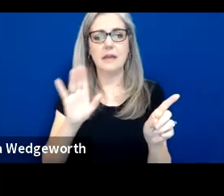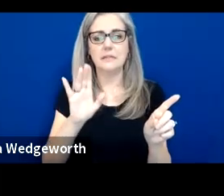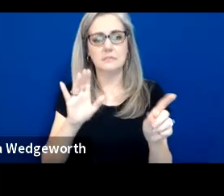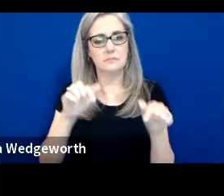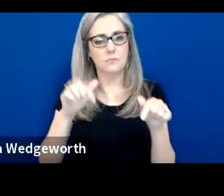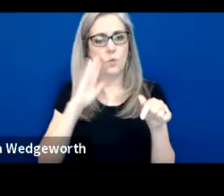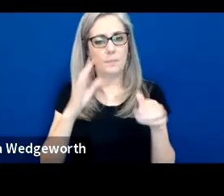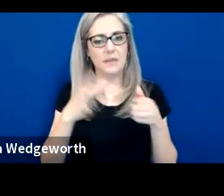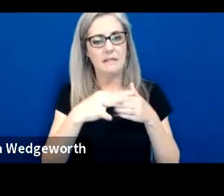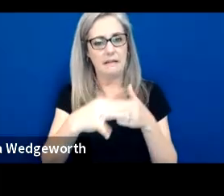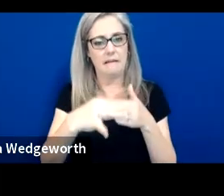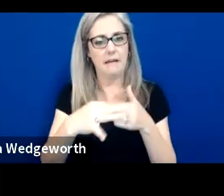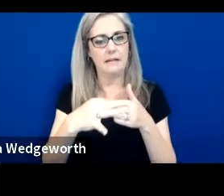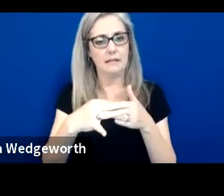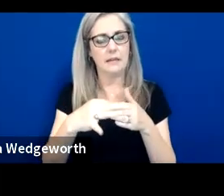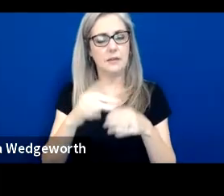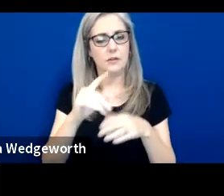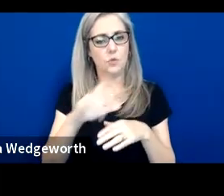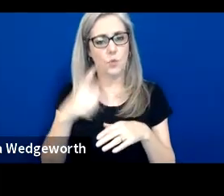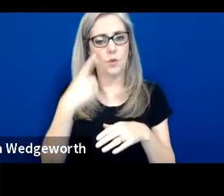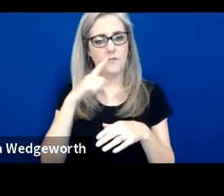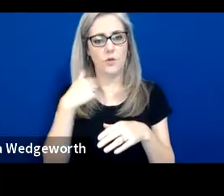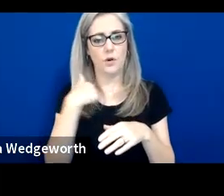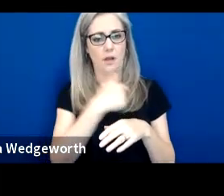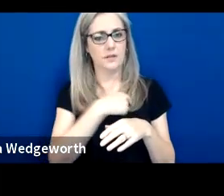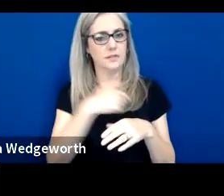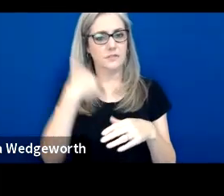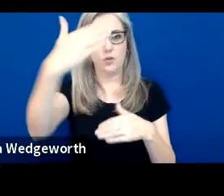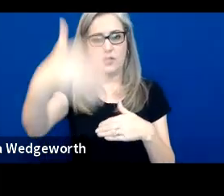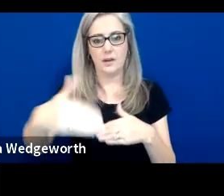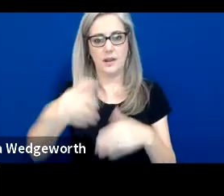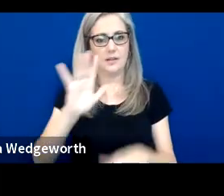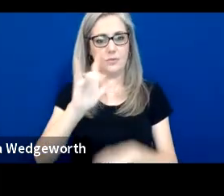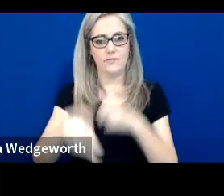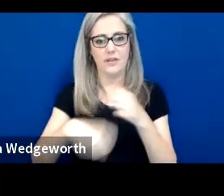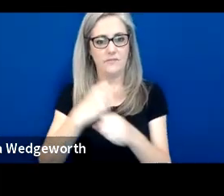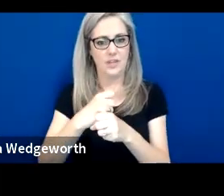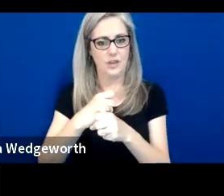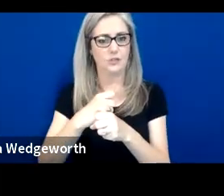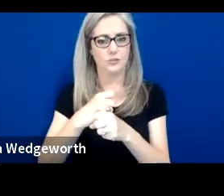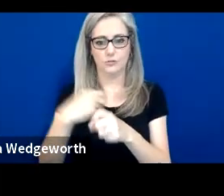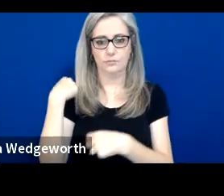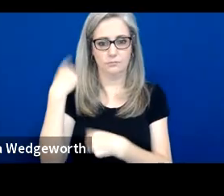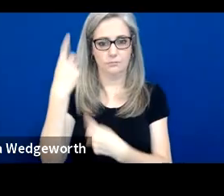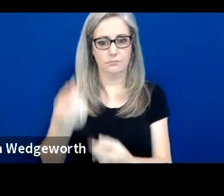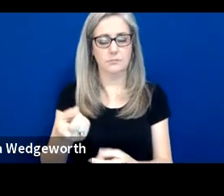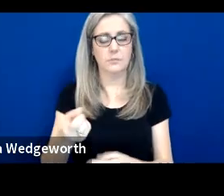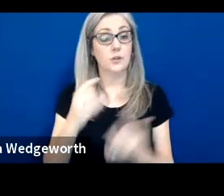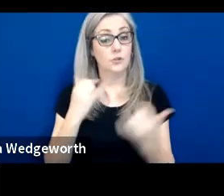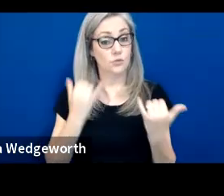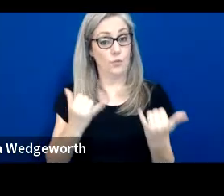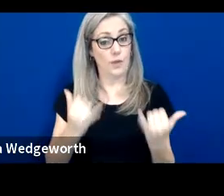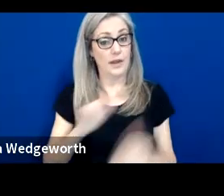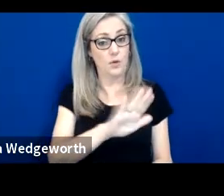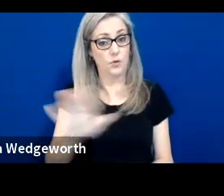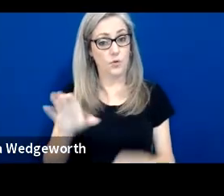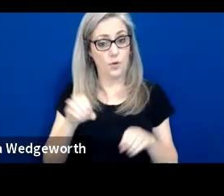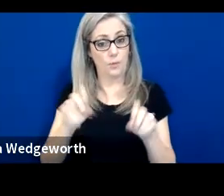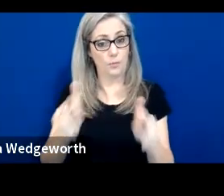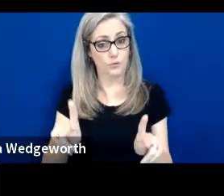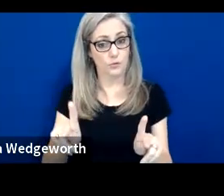the department for the next 25 years or so. This is your opportunity to provide